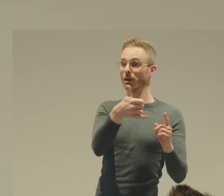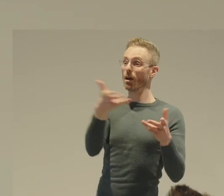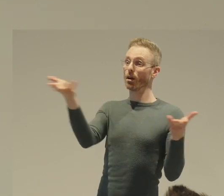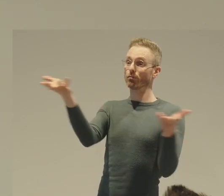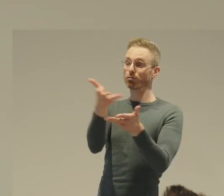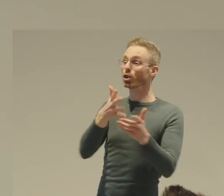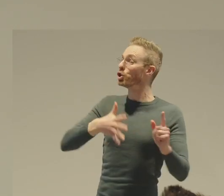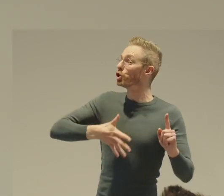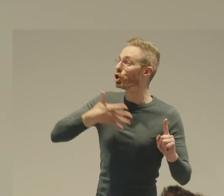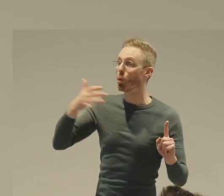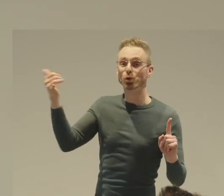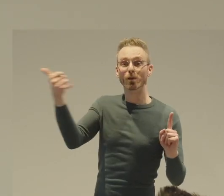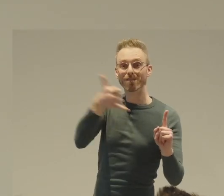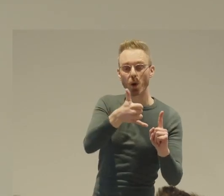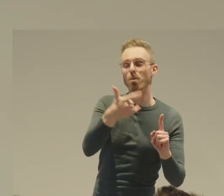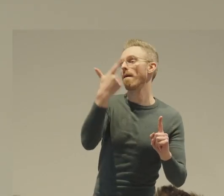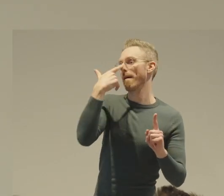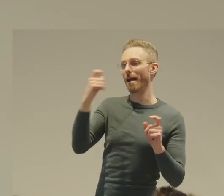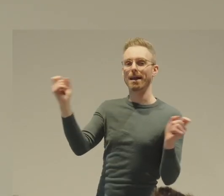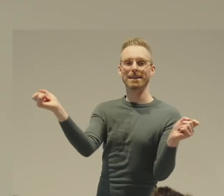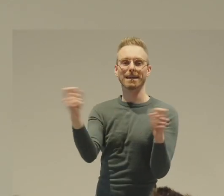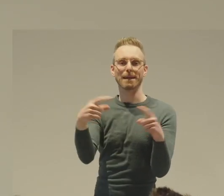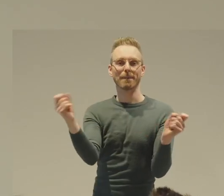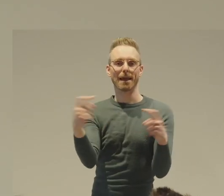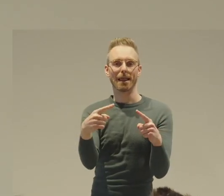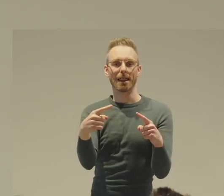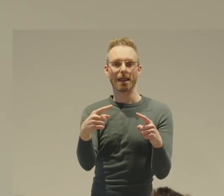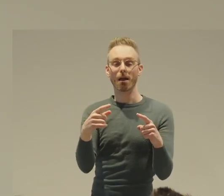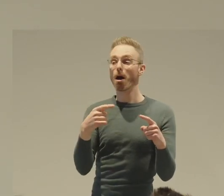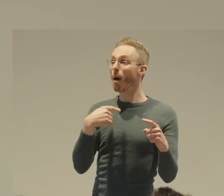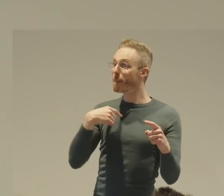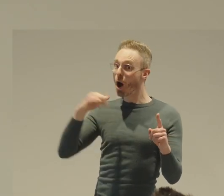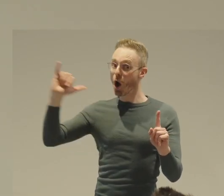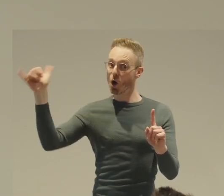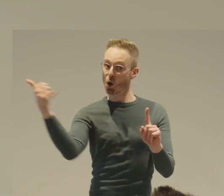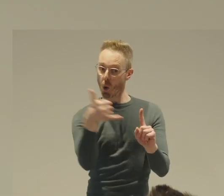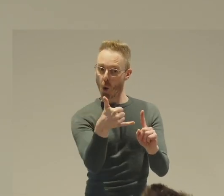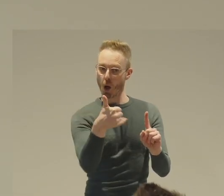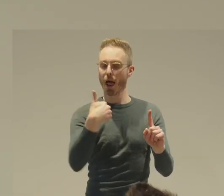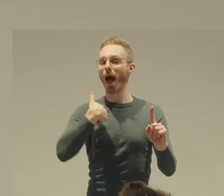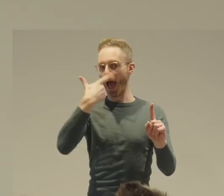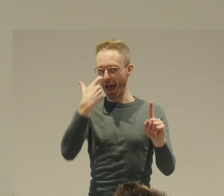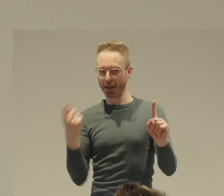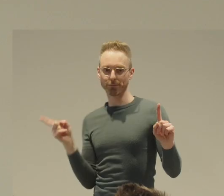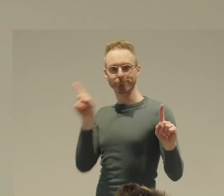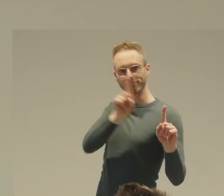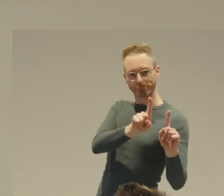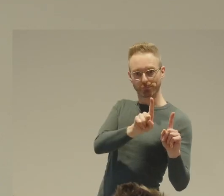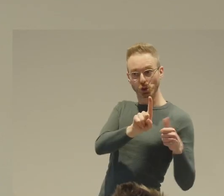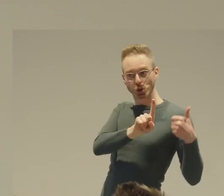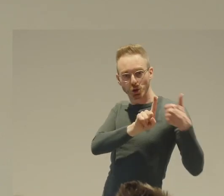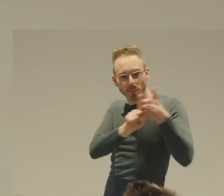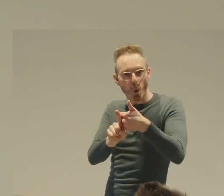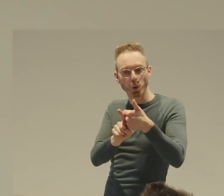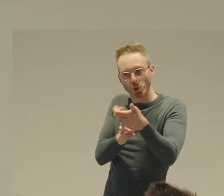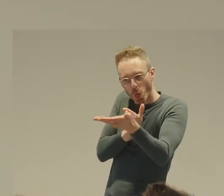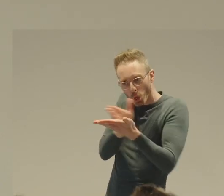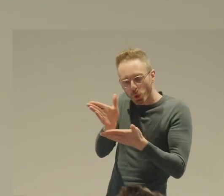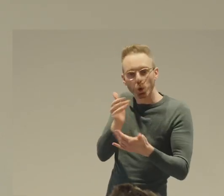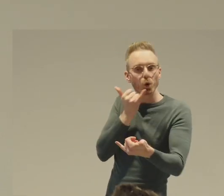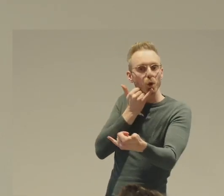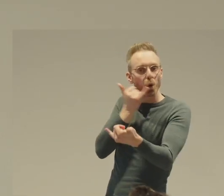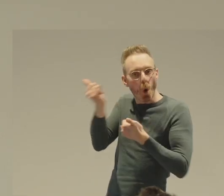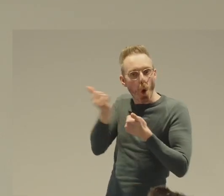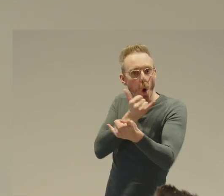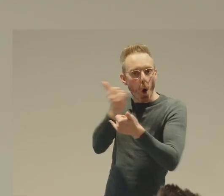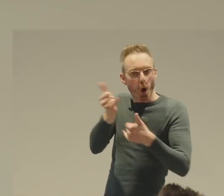to support them on the call. So can we arrange it for a certain time? And they will usually do that. Okay, how am I for time? Good. Oh God, okay.